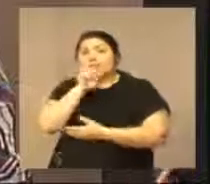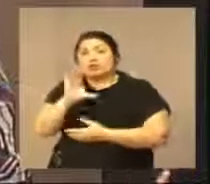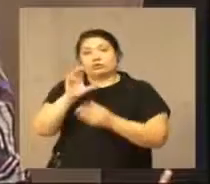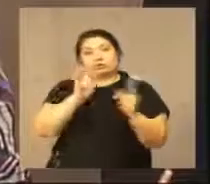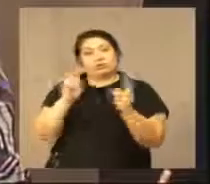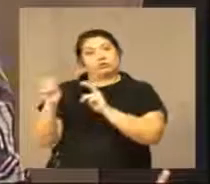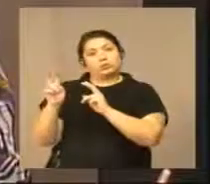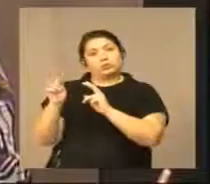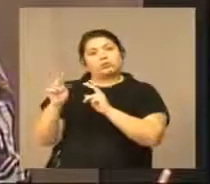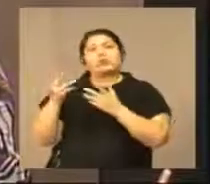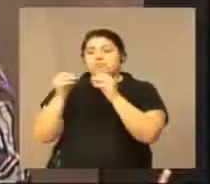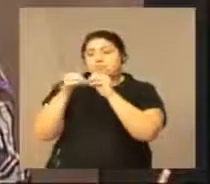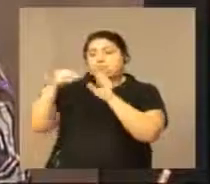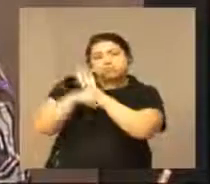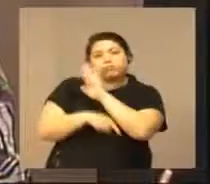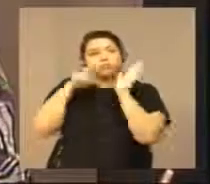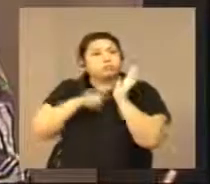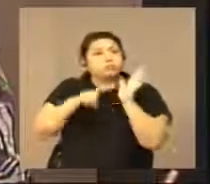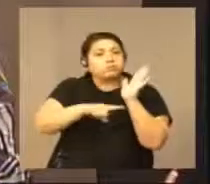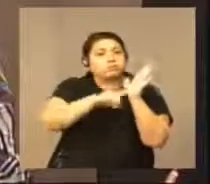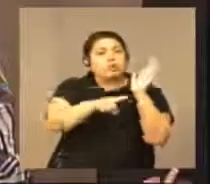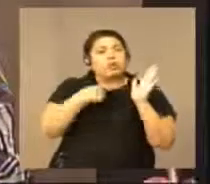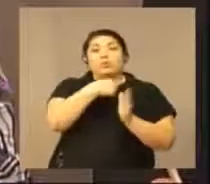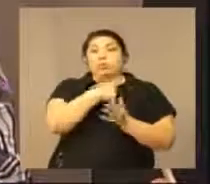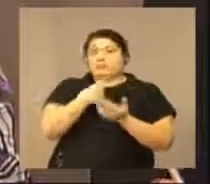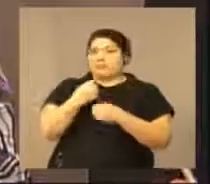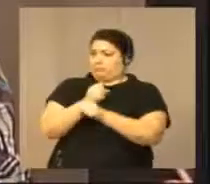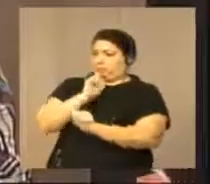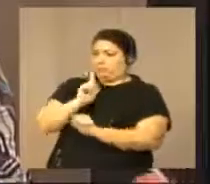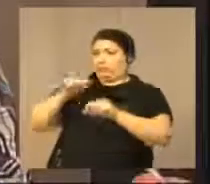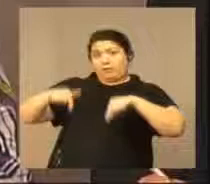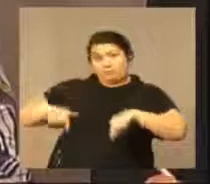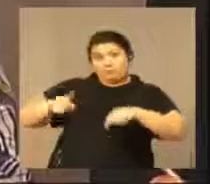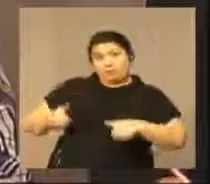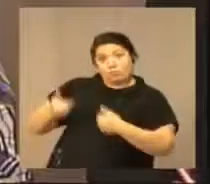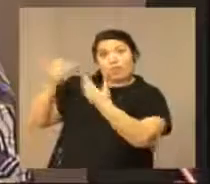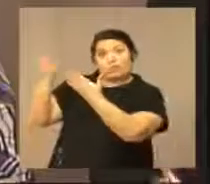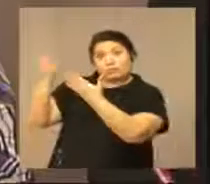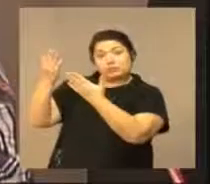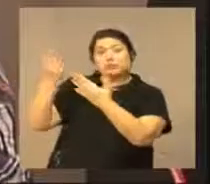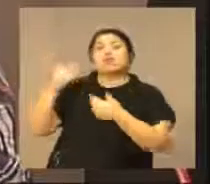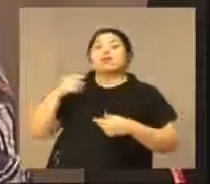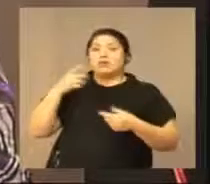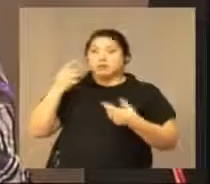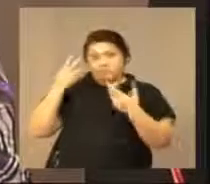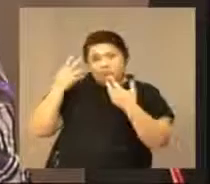issues. We would like to ensure that the recommendations of this task force also serve to inform this